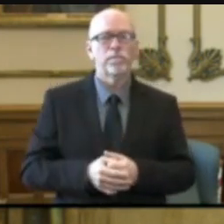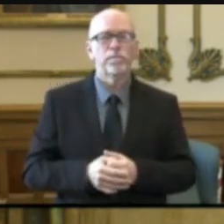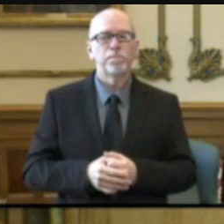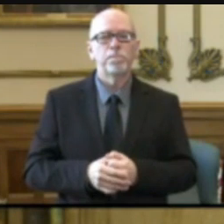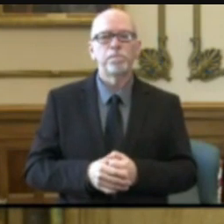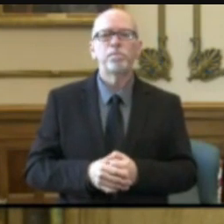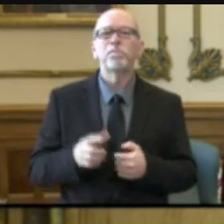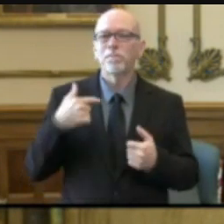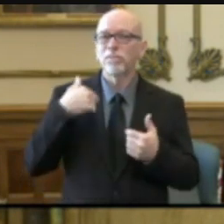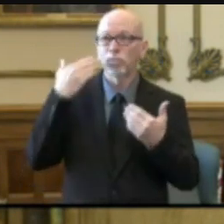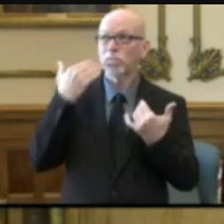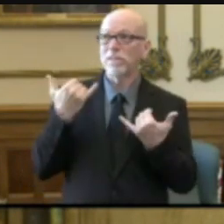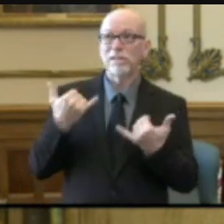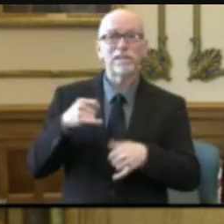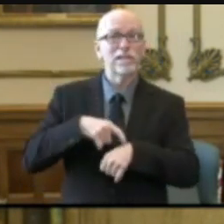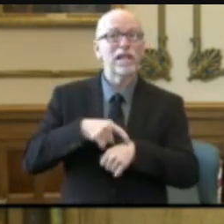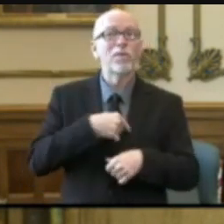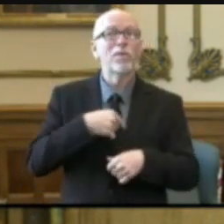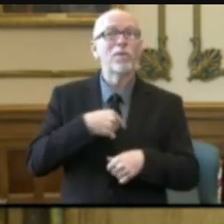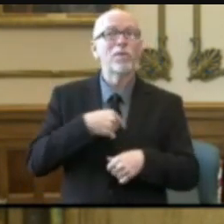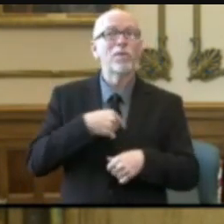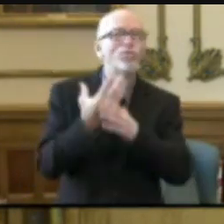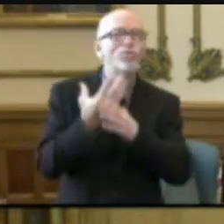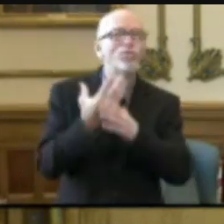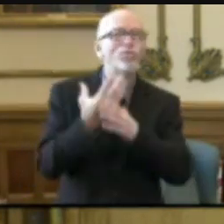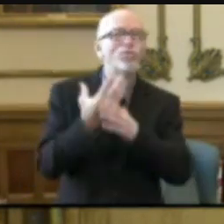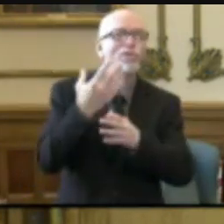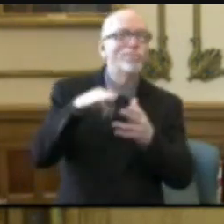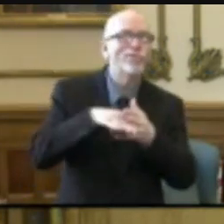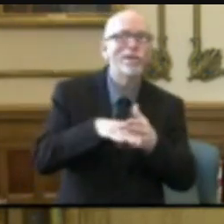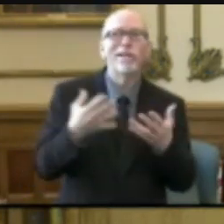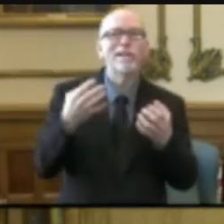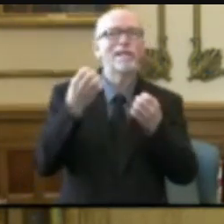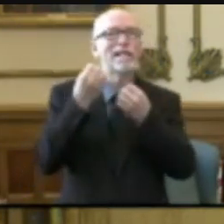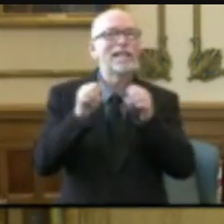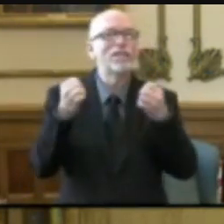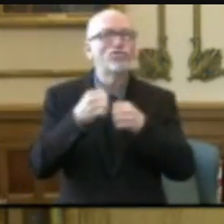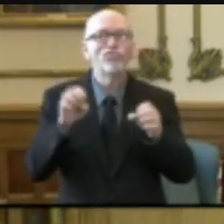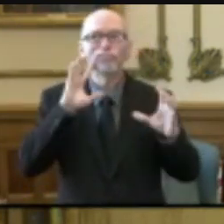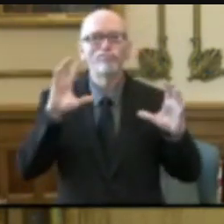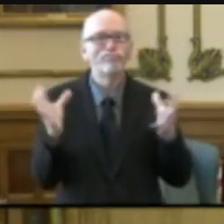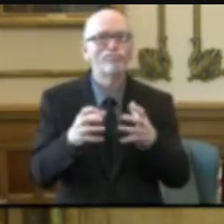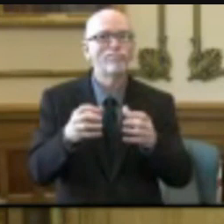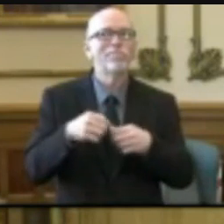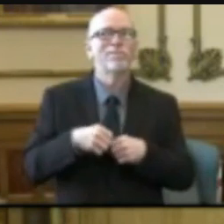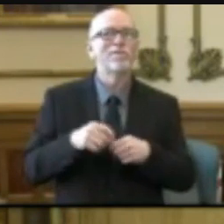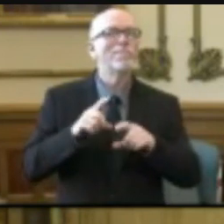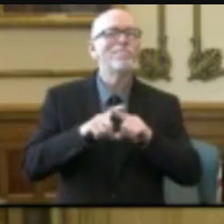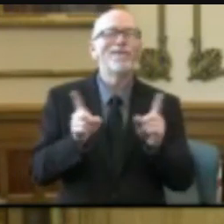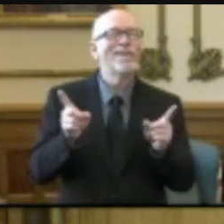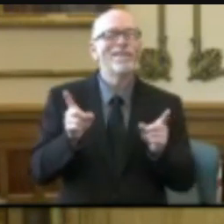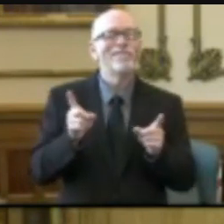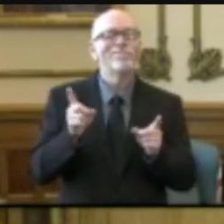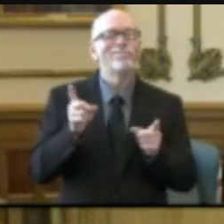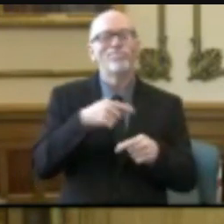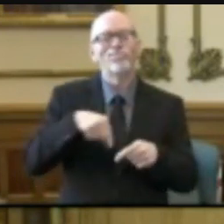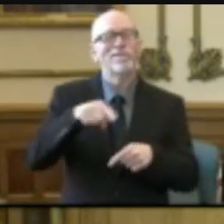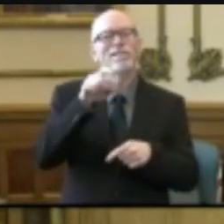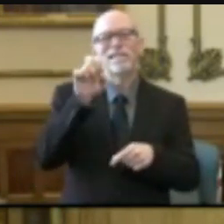know this is a time when we're traditionally thinking about spring break, Easter, but I want Hoosiers to continue to take